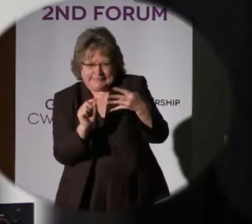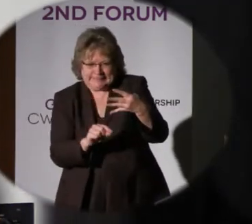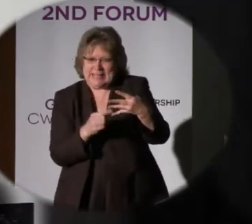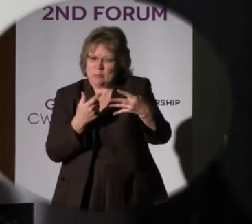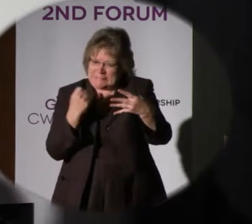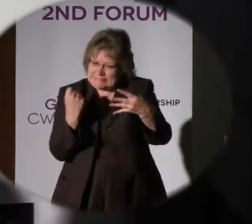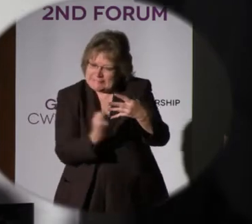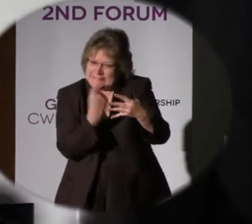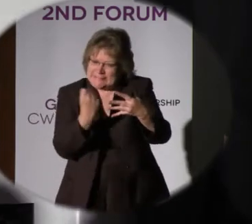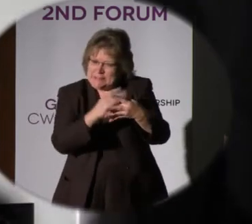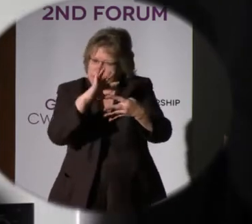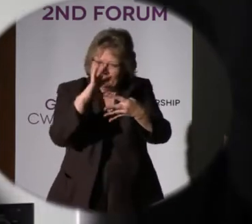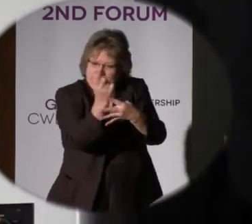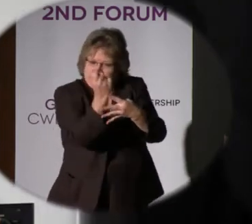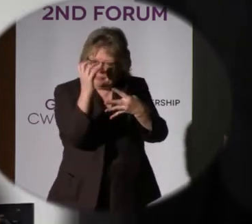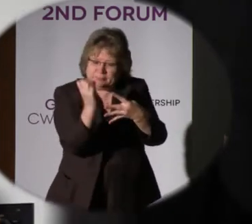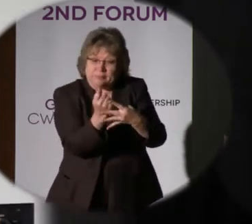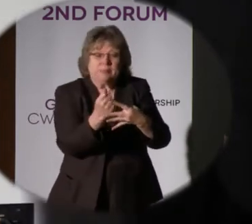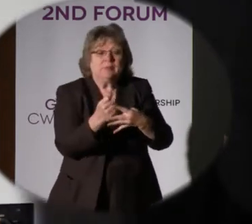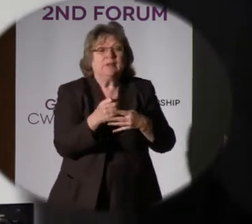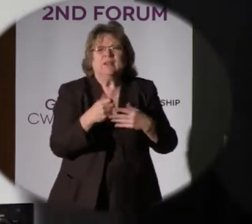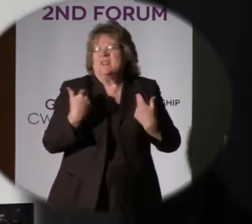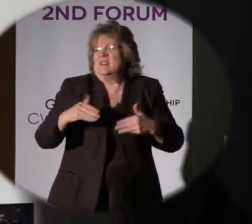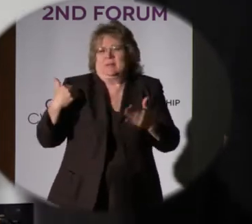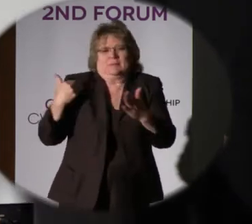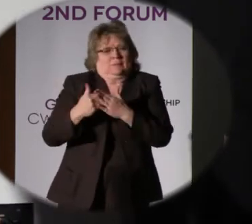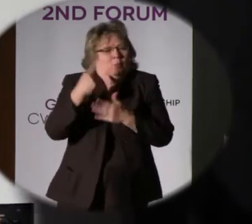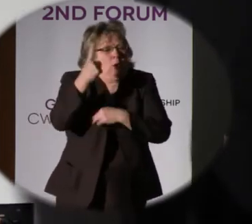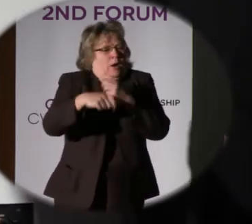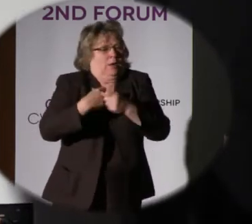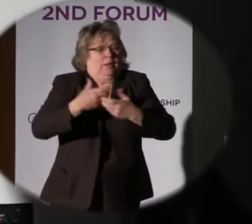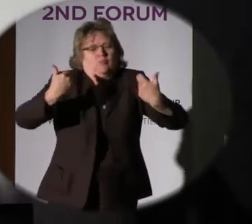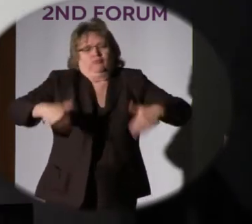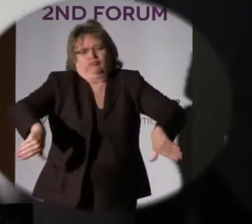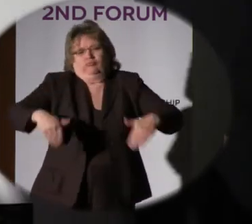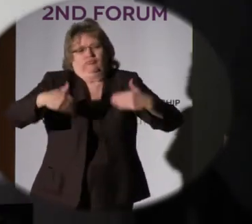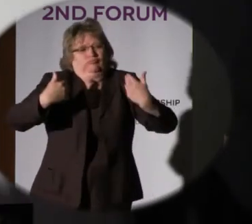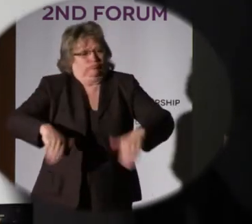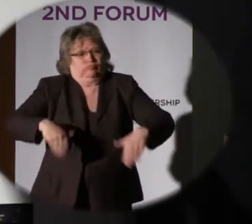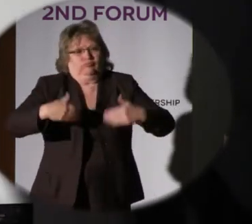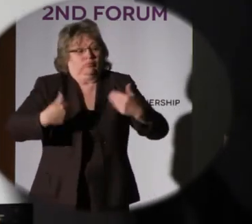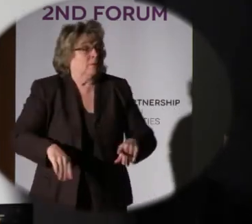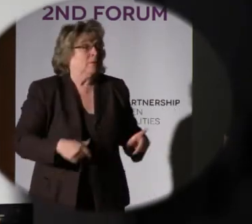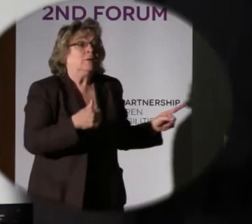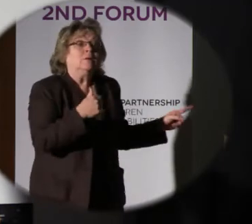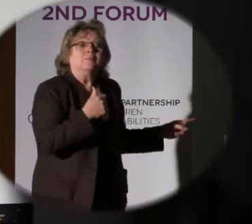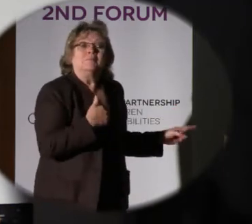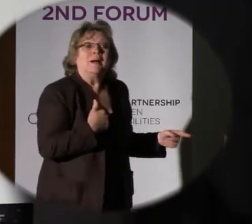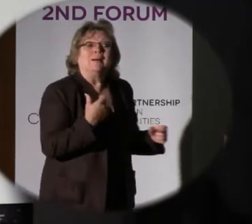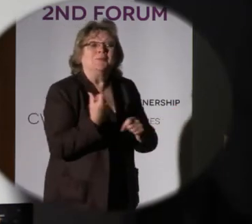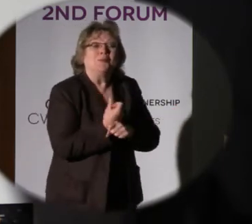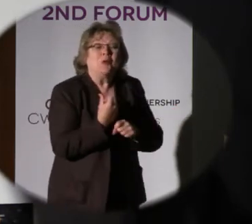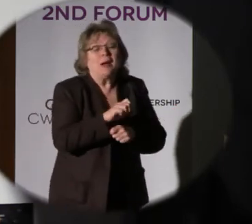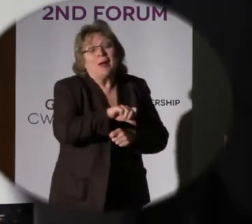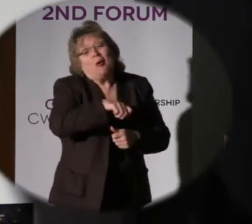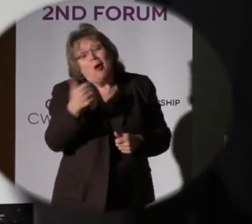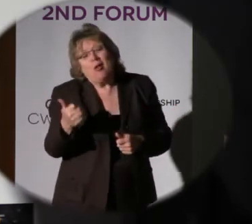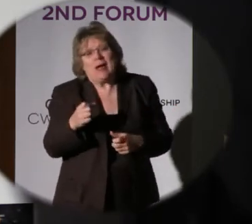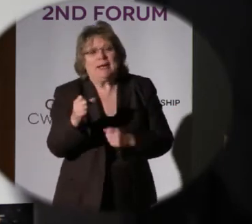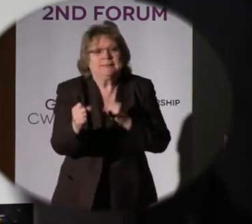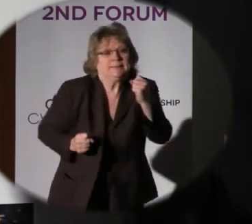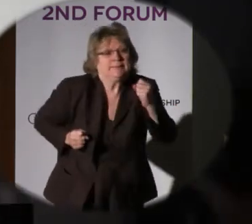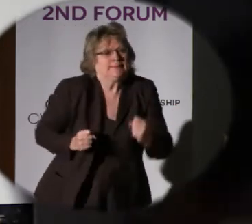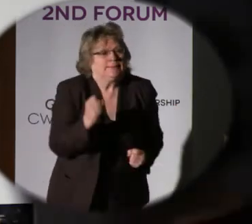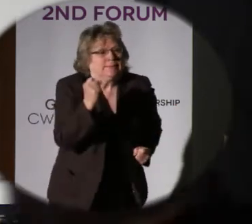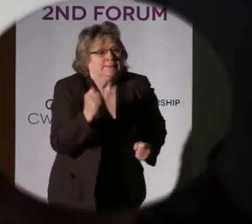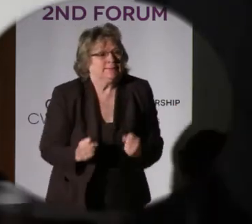a marathon runner, and I know that sometimes policy agenda setting and actual results at this strategic level can take